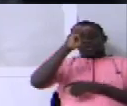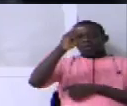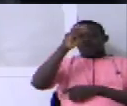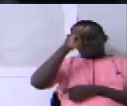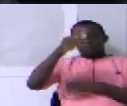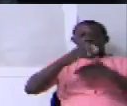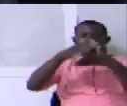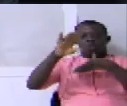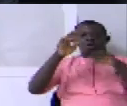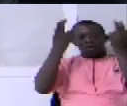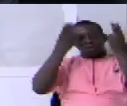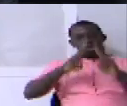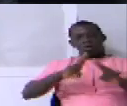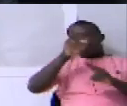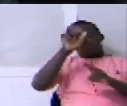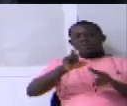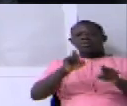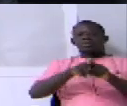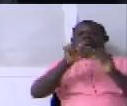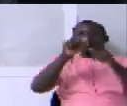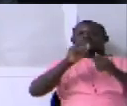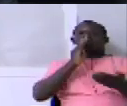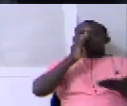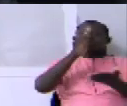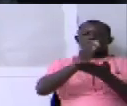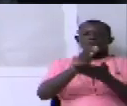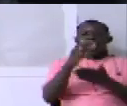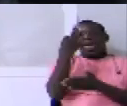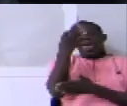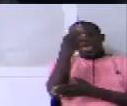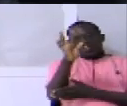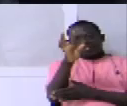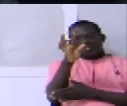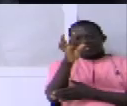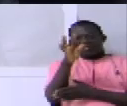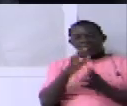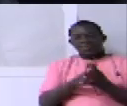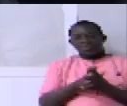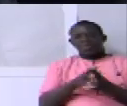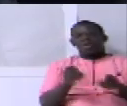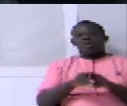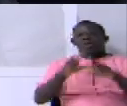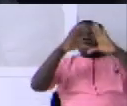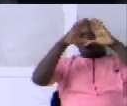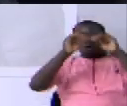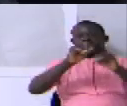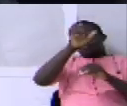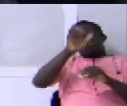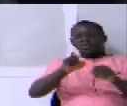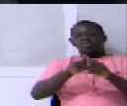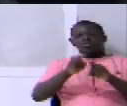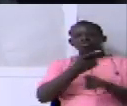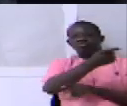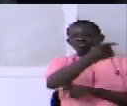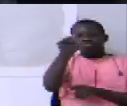Council. Can you confirm if the officers you trained